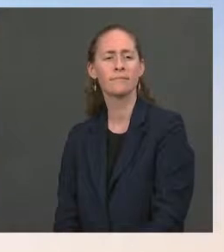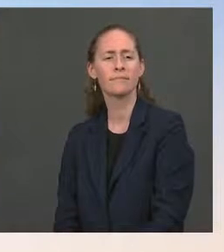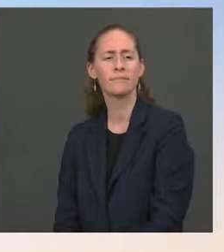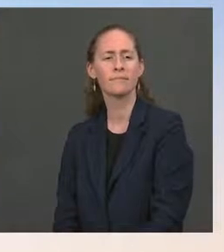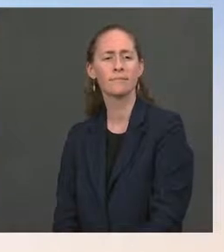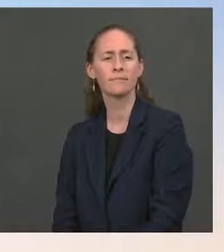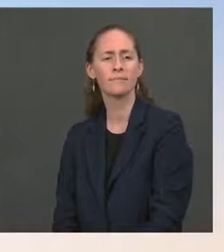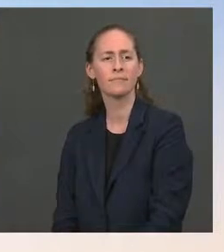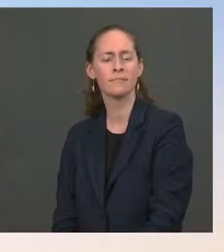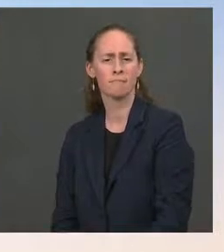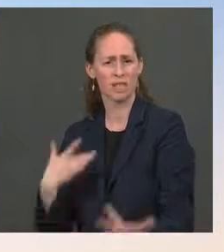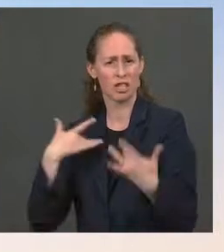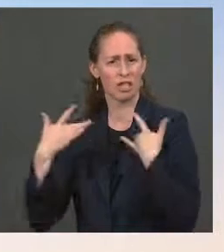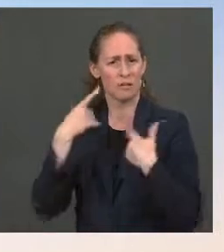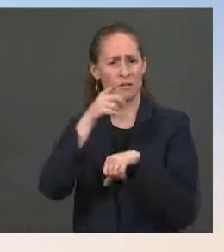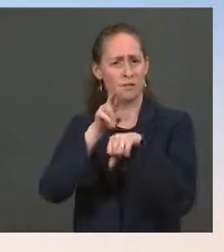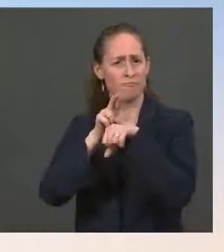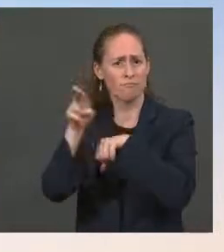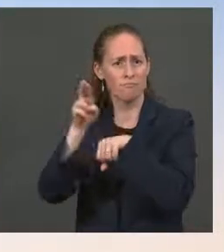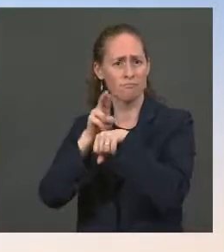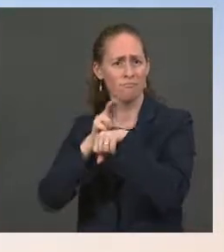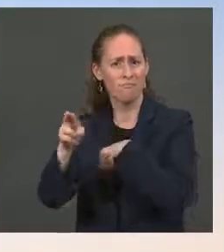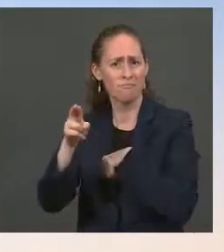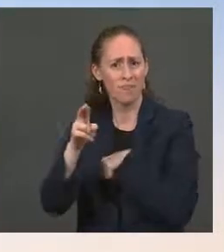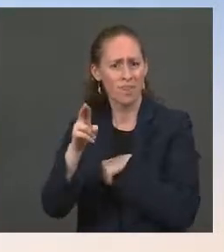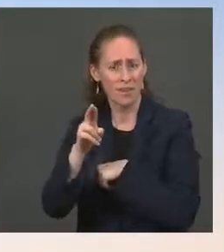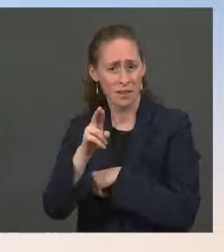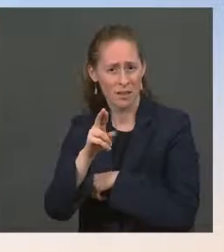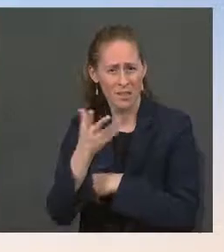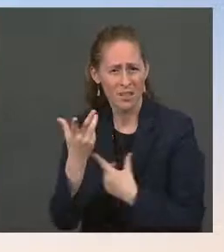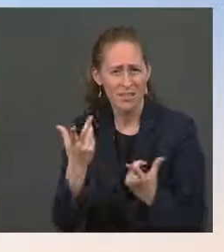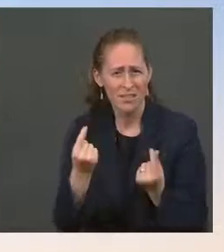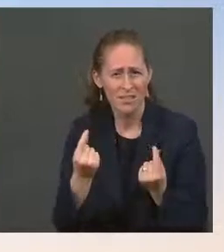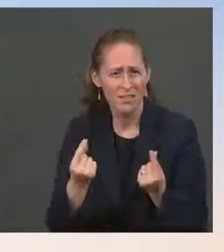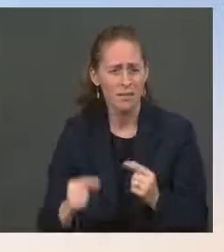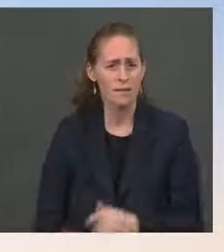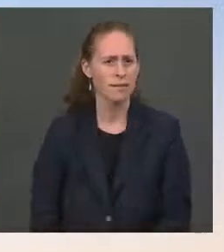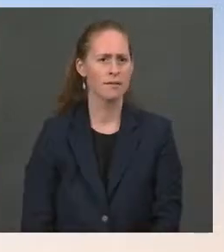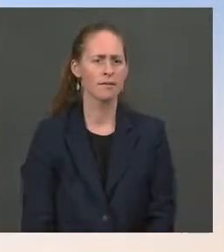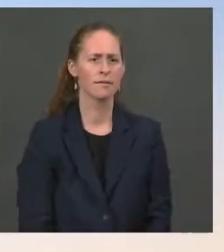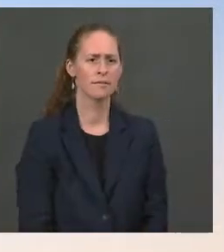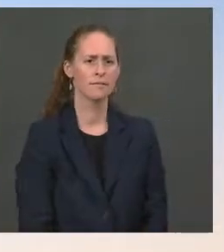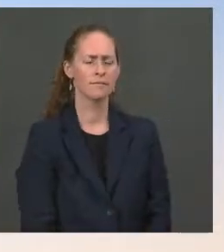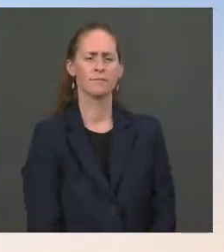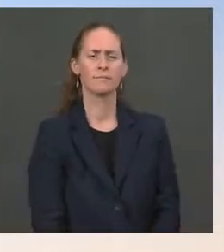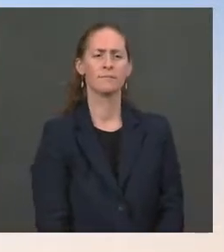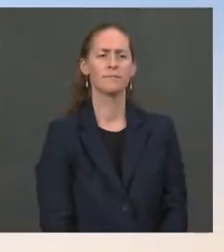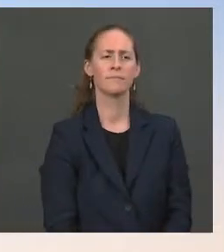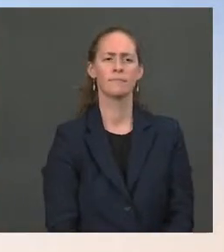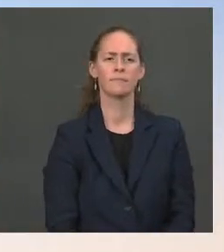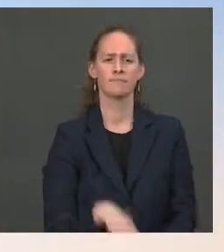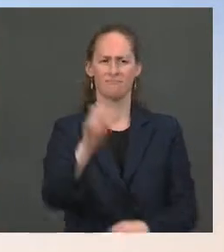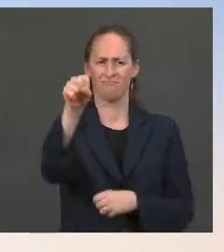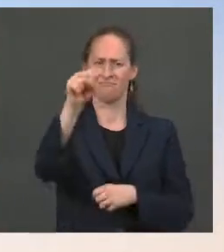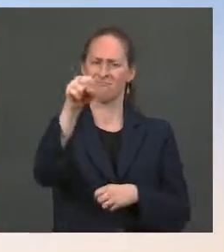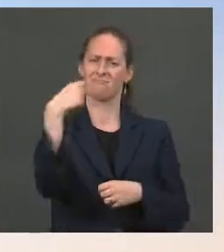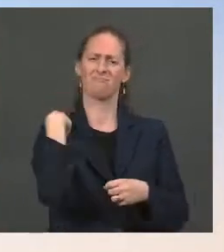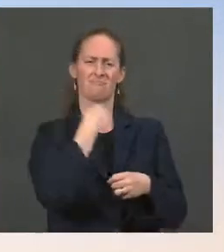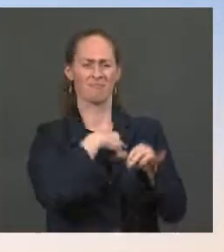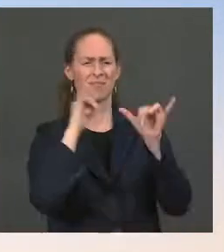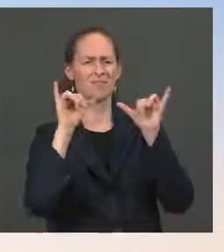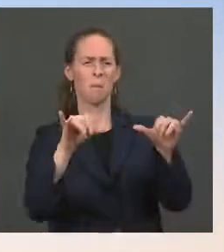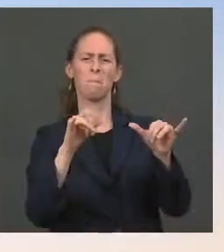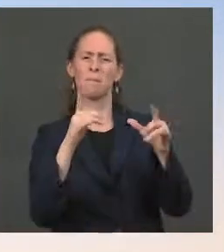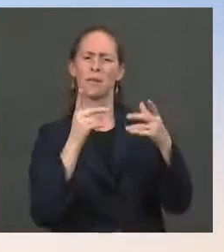hypersonic missile. Well, we support, first to your first part of your question, I think, we of course support and continue to support inter-Korean dialogue